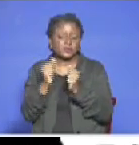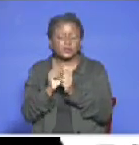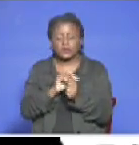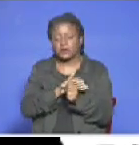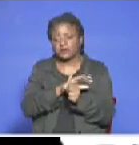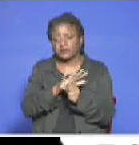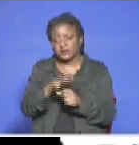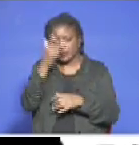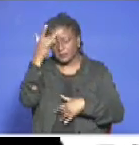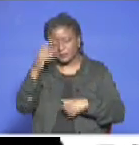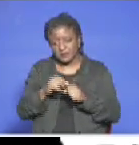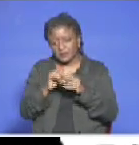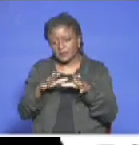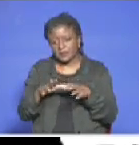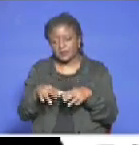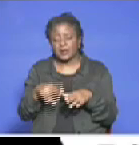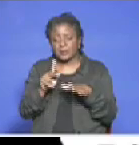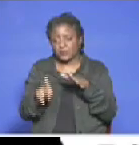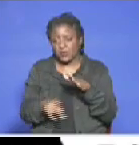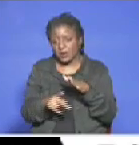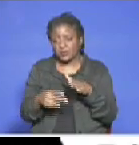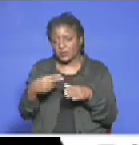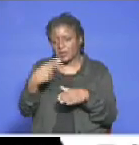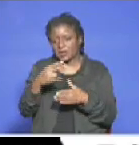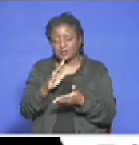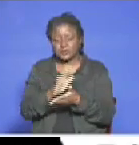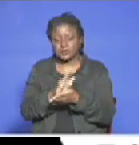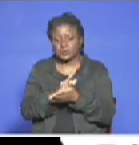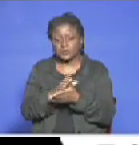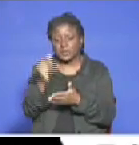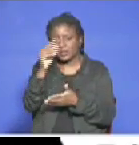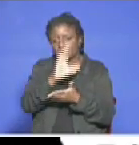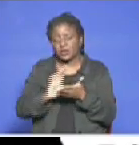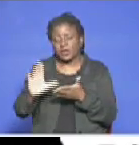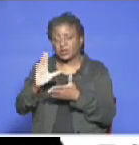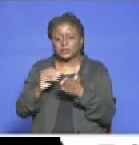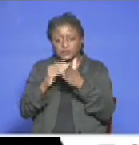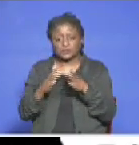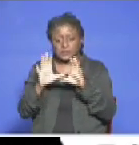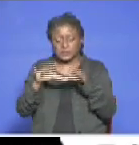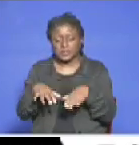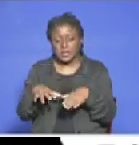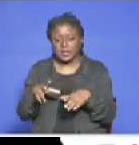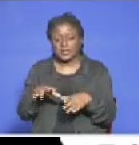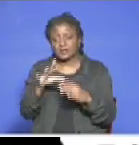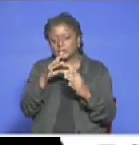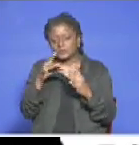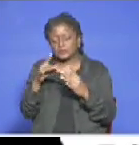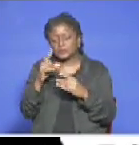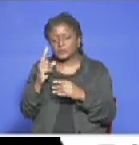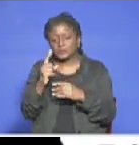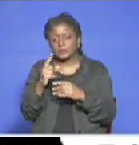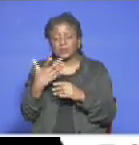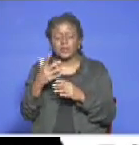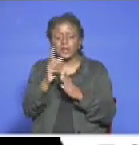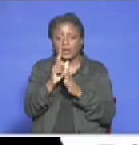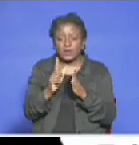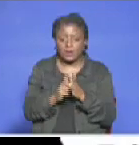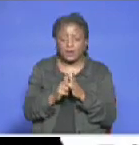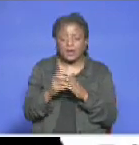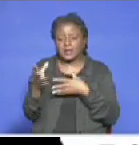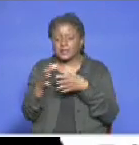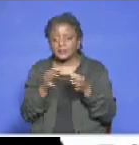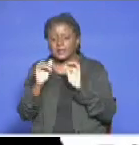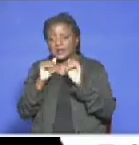one of Sir John Templeton's laws of life and submit essays explaining how that specific law is meaningful in